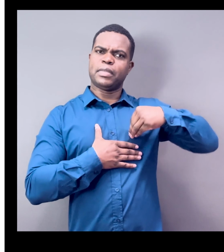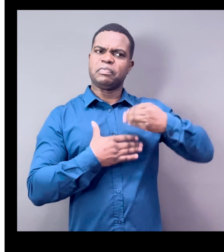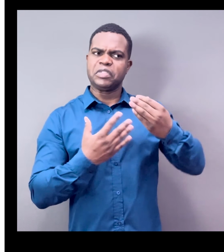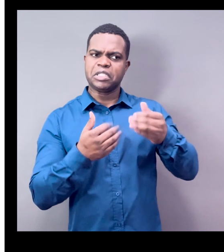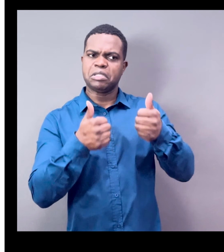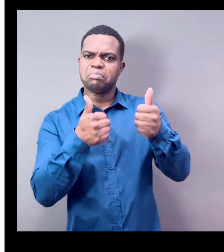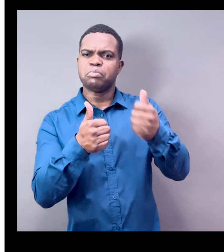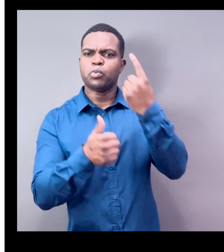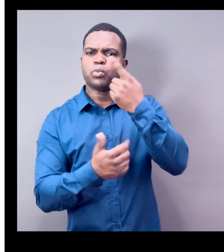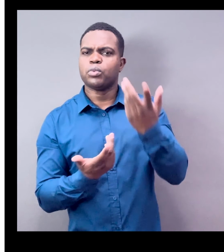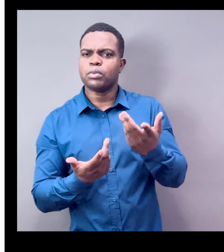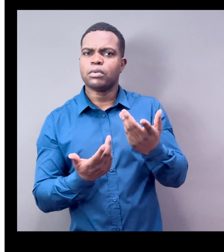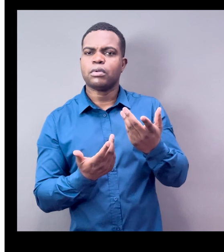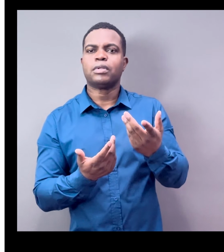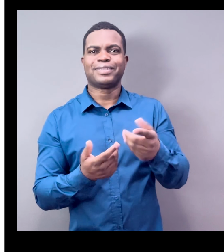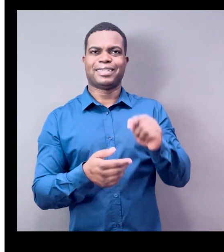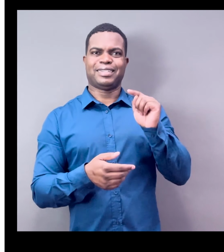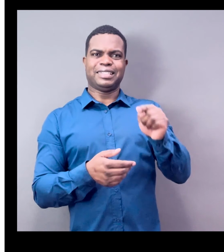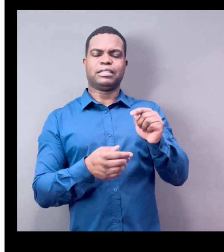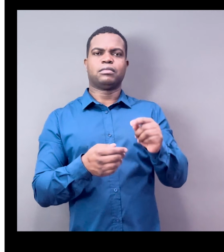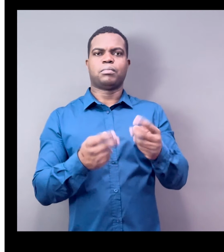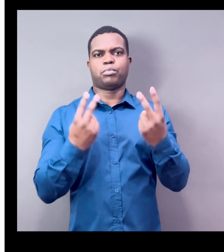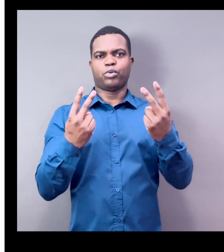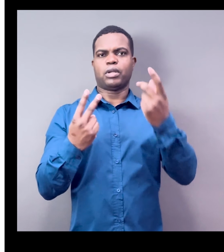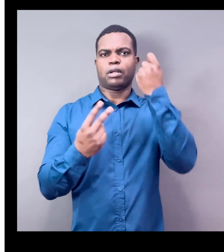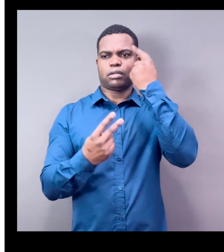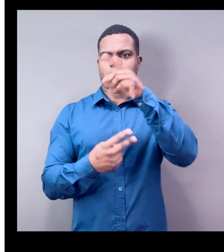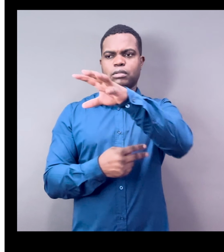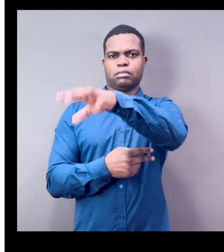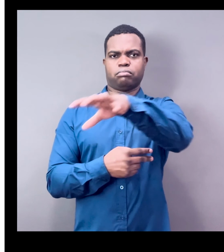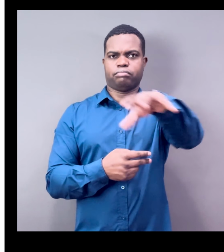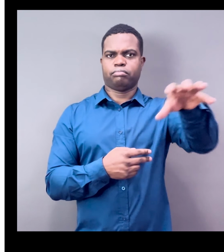benefit from your community engagement?